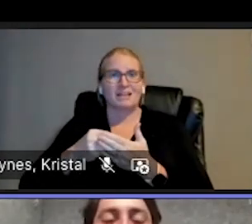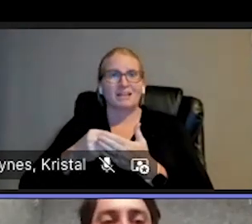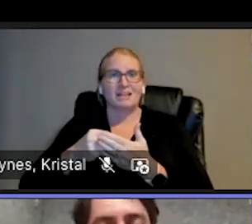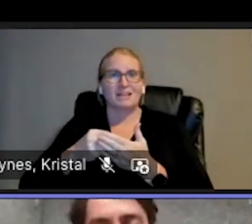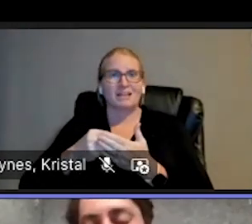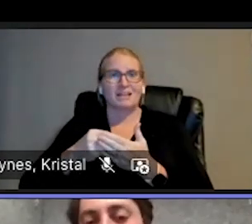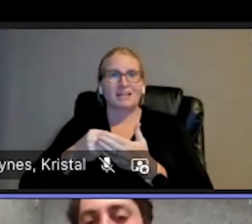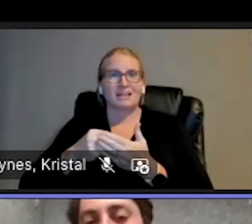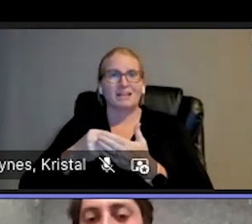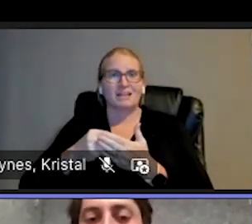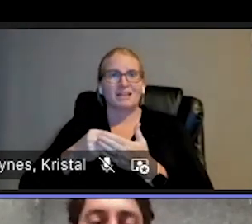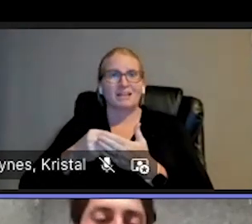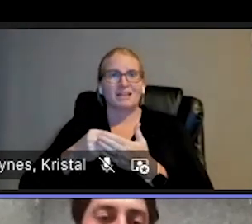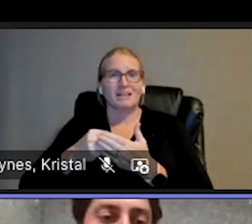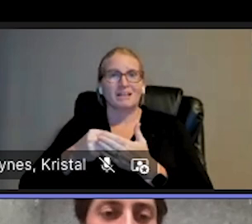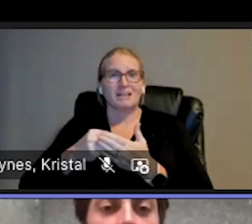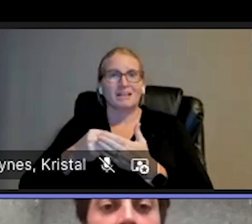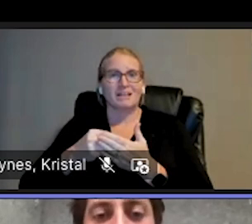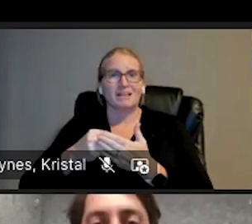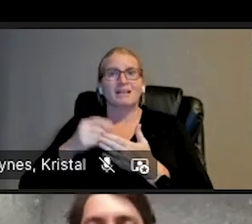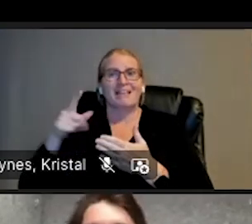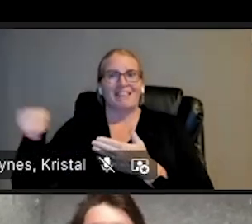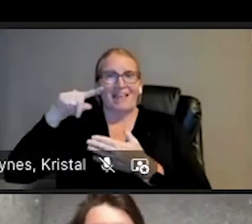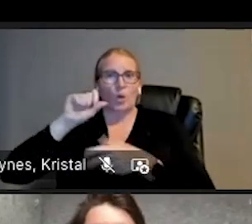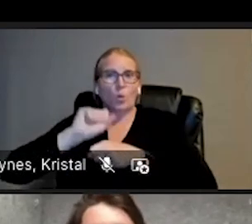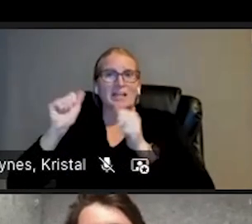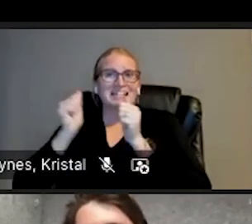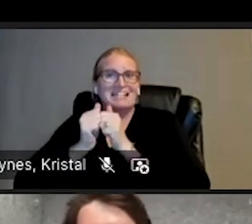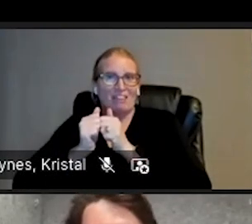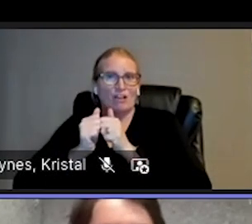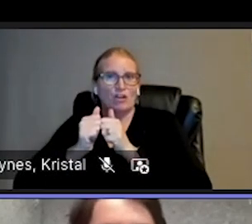as that burial happens.